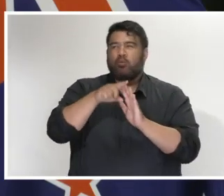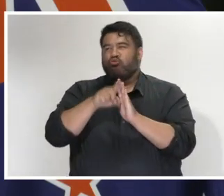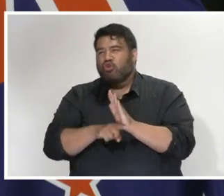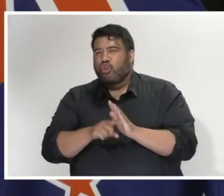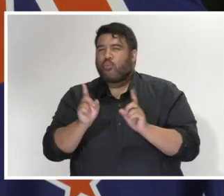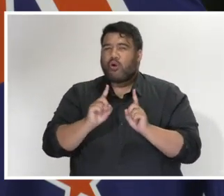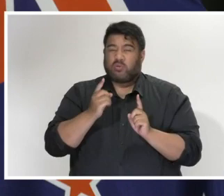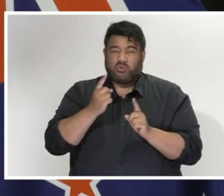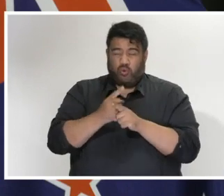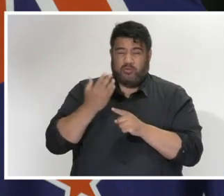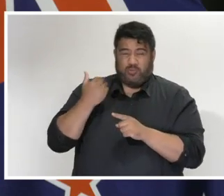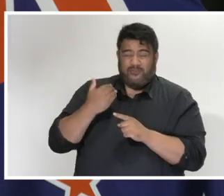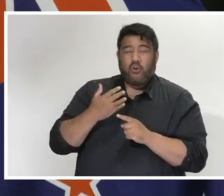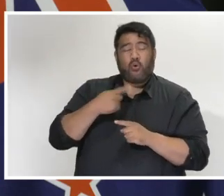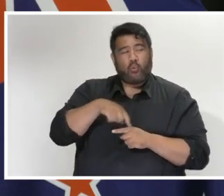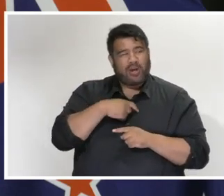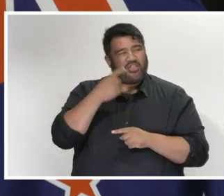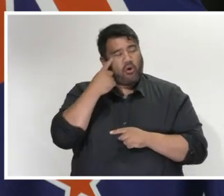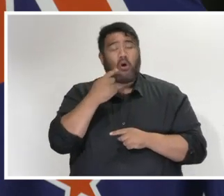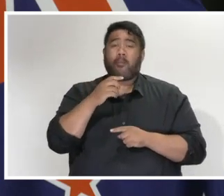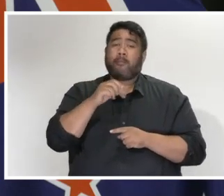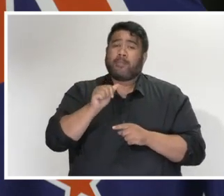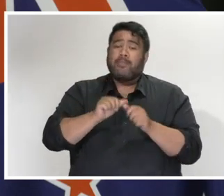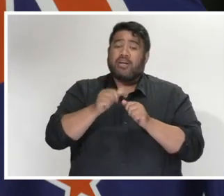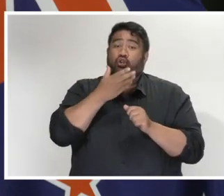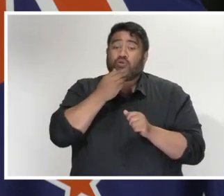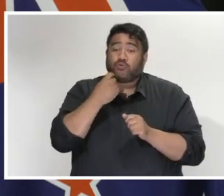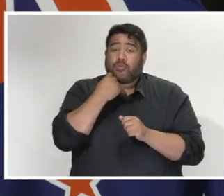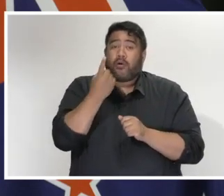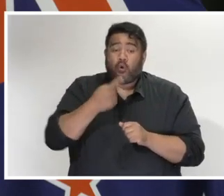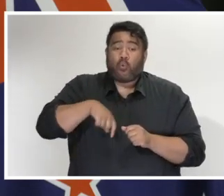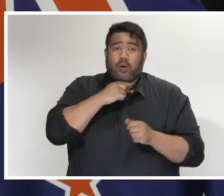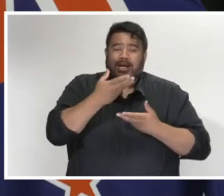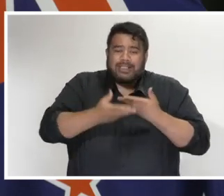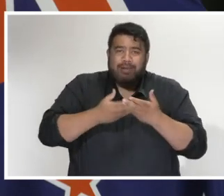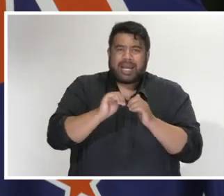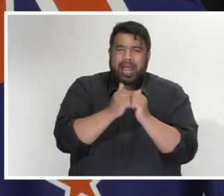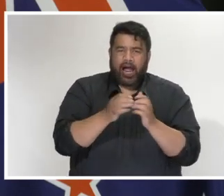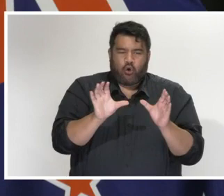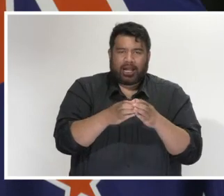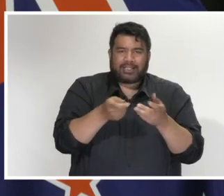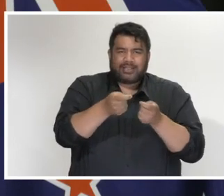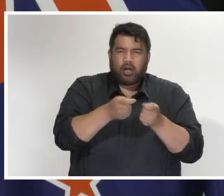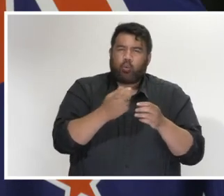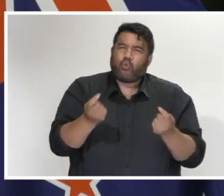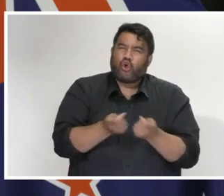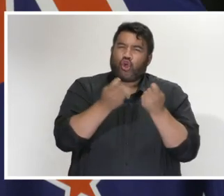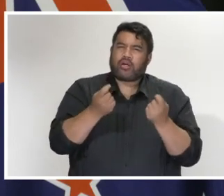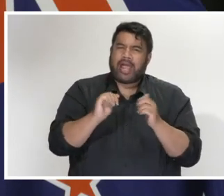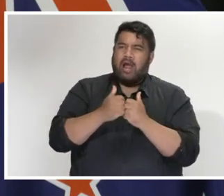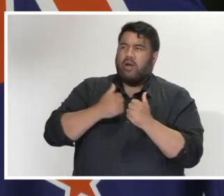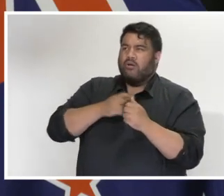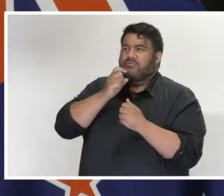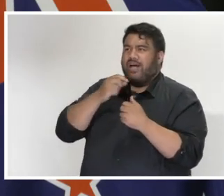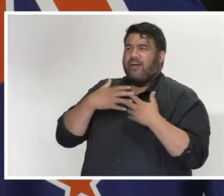press conference, and we thought what might be useful is tomorrow we'll spend a bit of time talking through the way clusters are managed by regional public health and share a little bit more